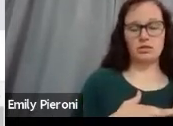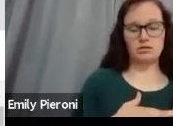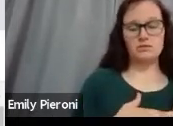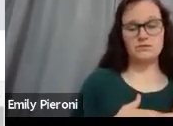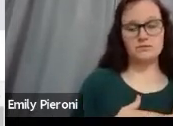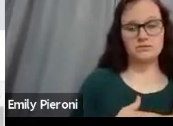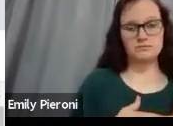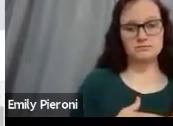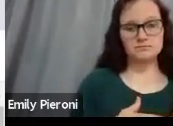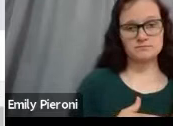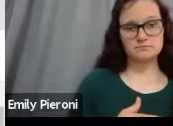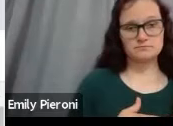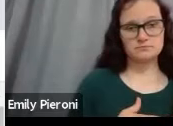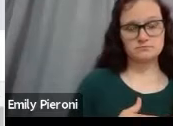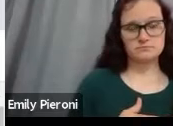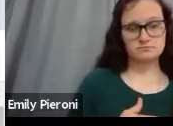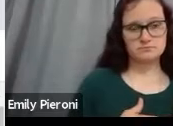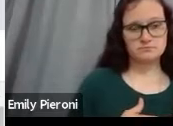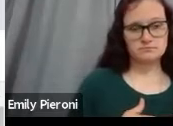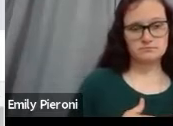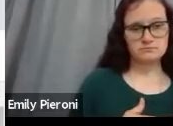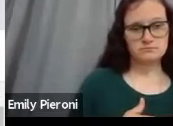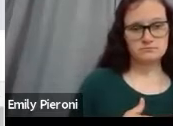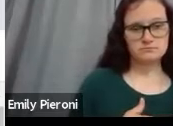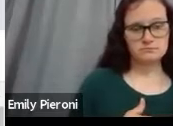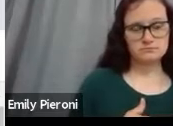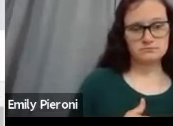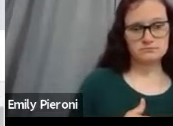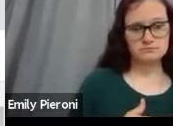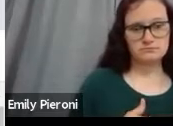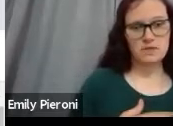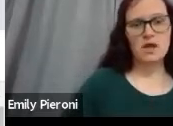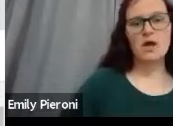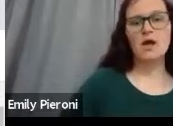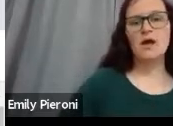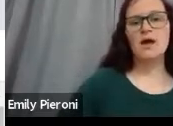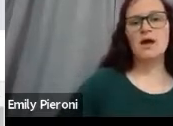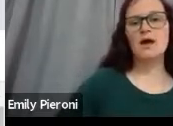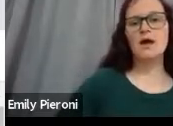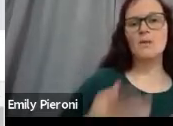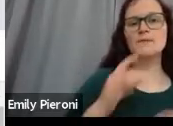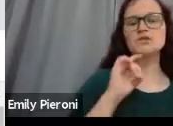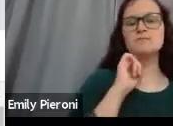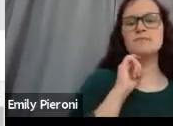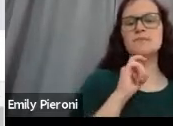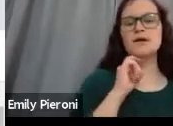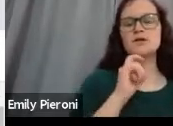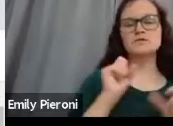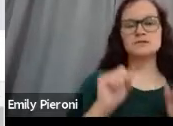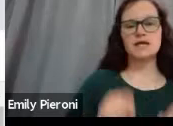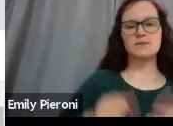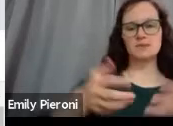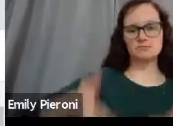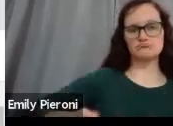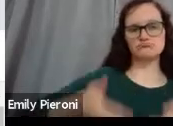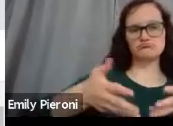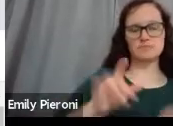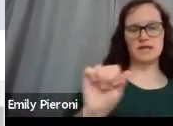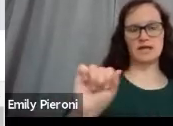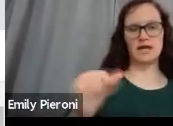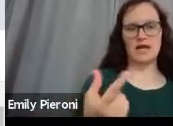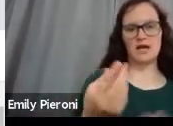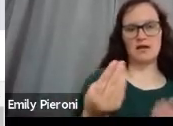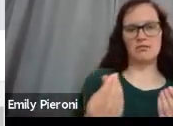fairly definitive rule on how much heavy metal loading can be done on ag lands with a given